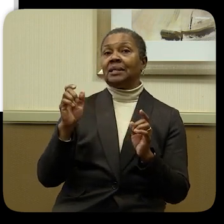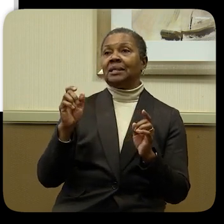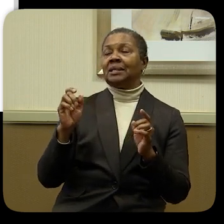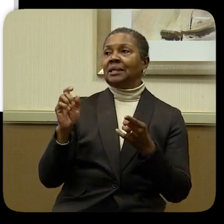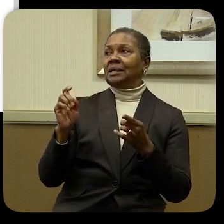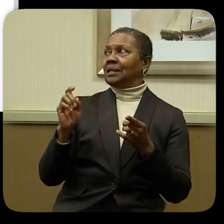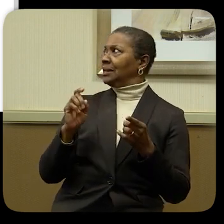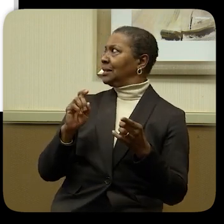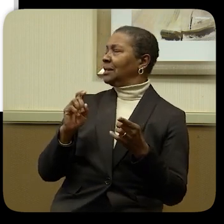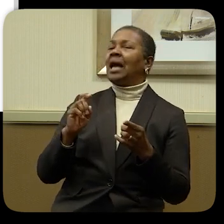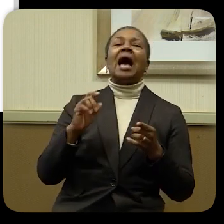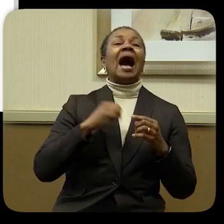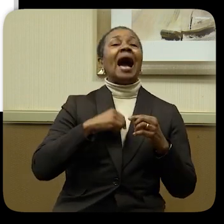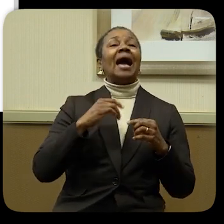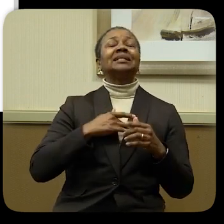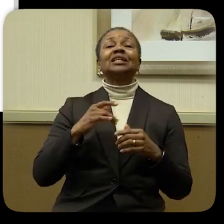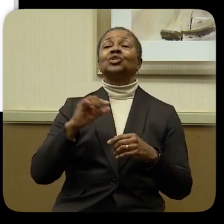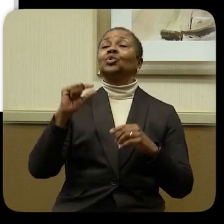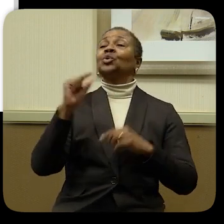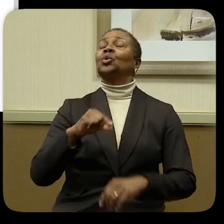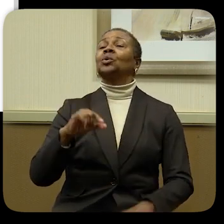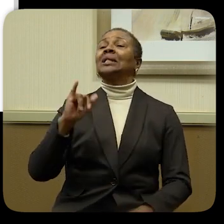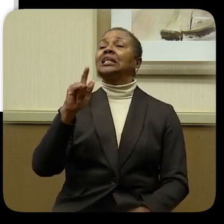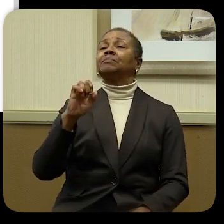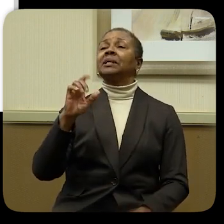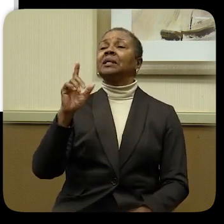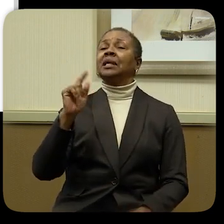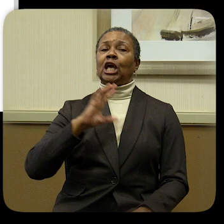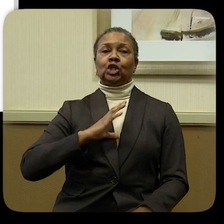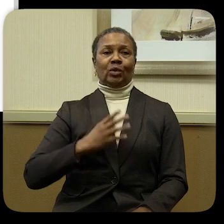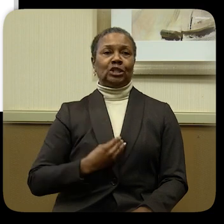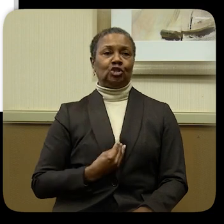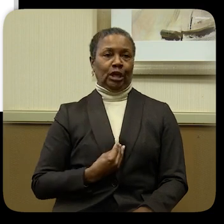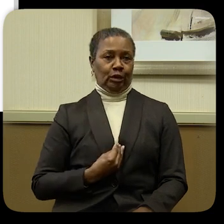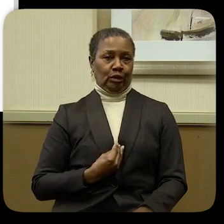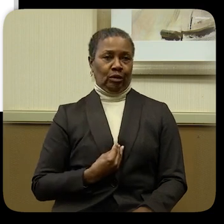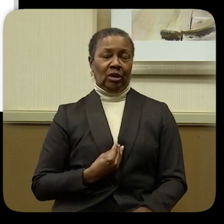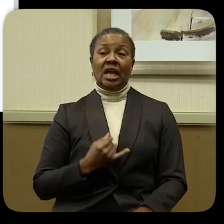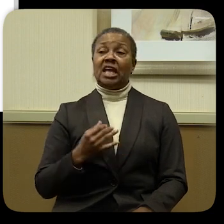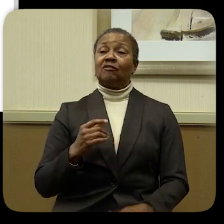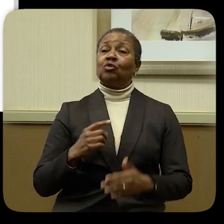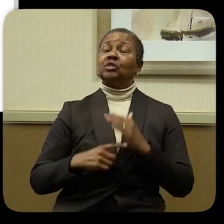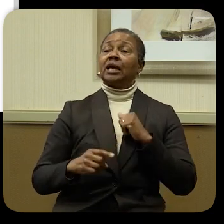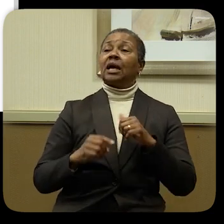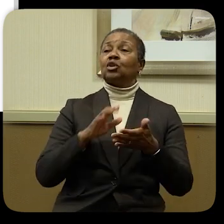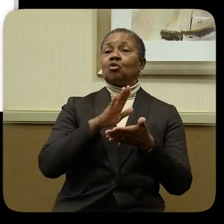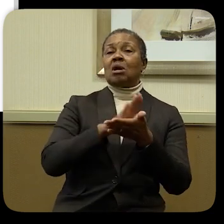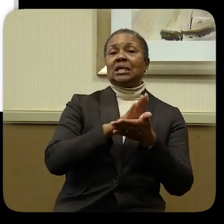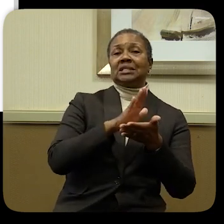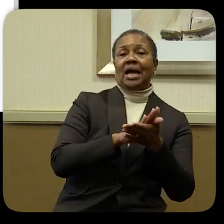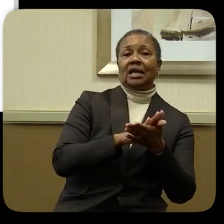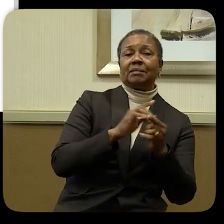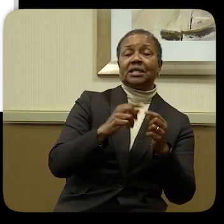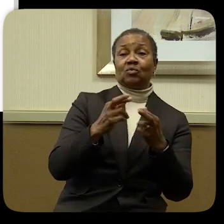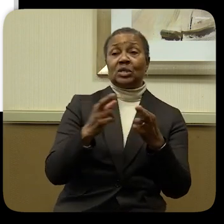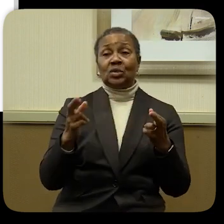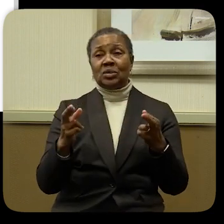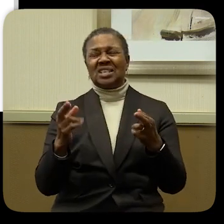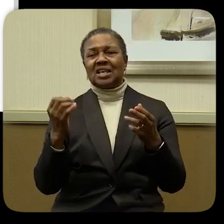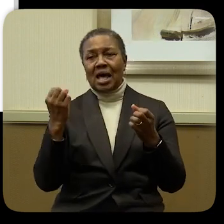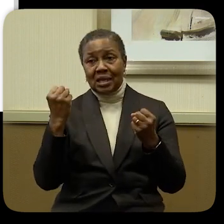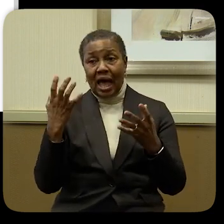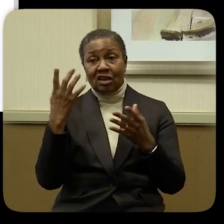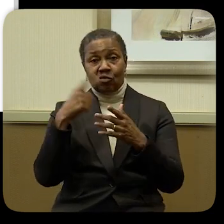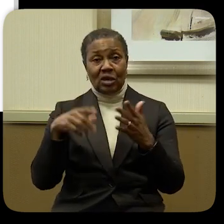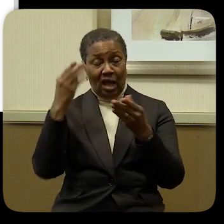what I always Google. And then if you look under guidance, documents, and resources, it has a lot of the things that I've shared with you today. So